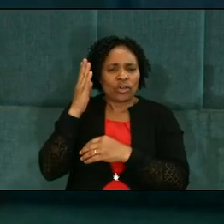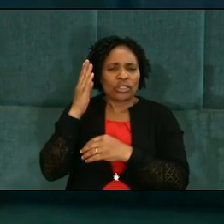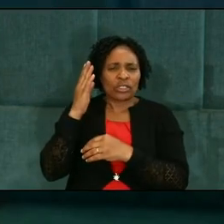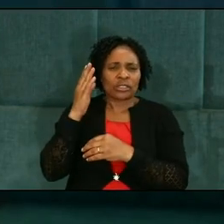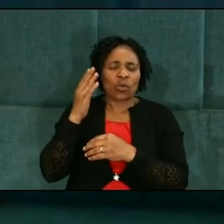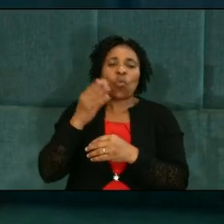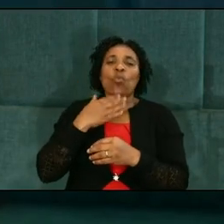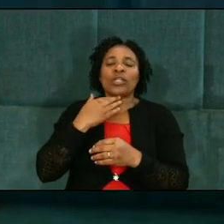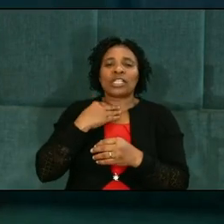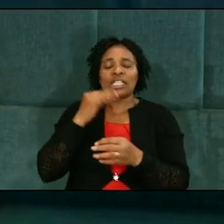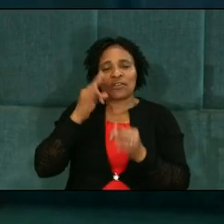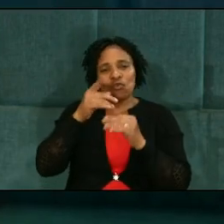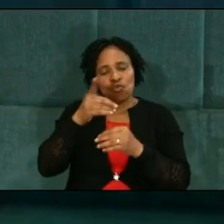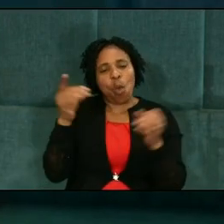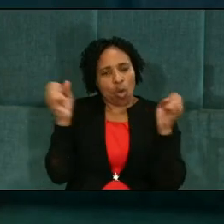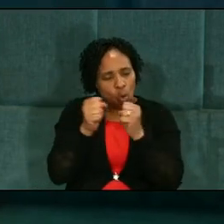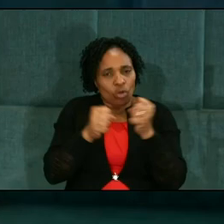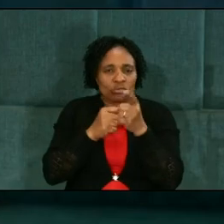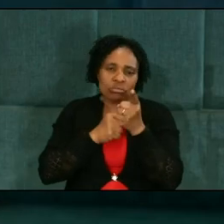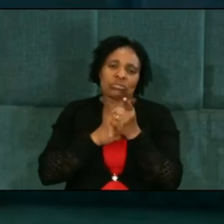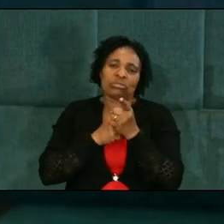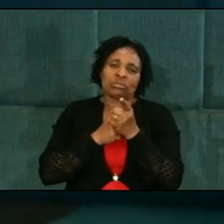cold.